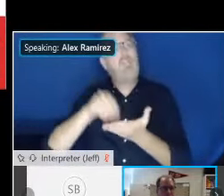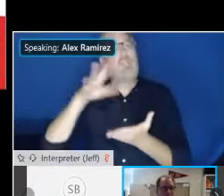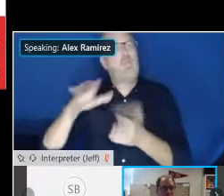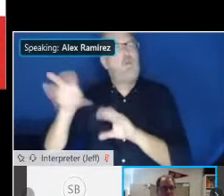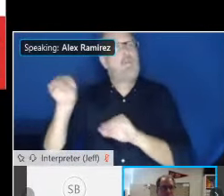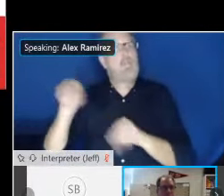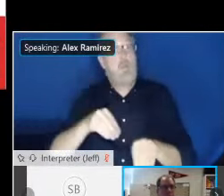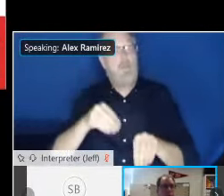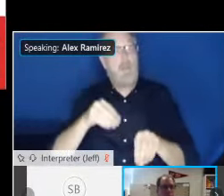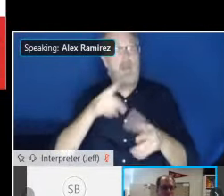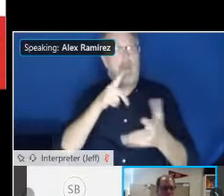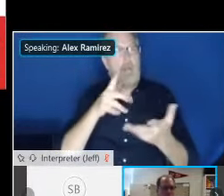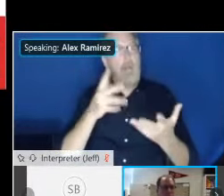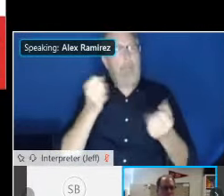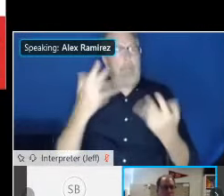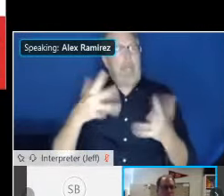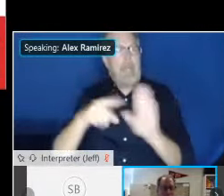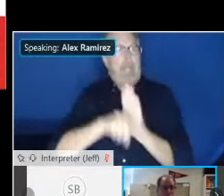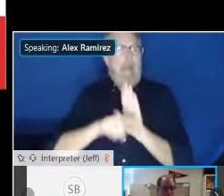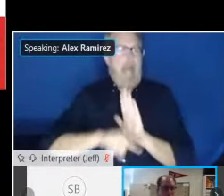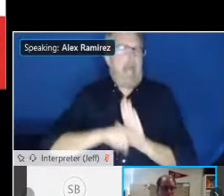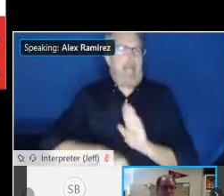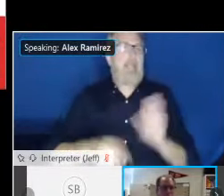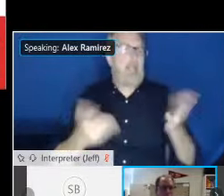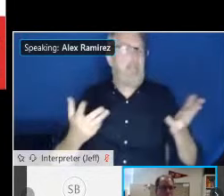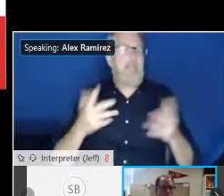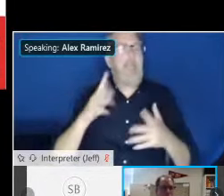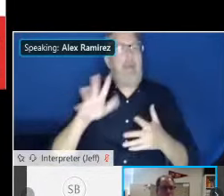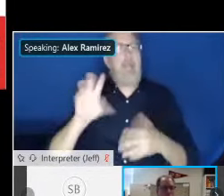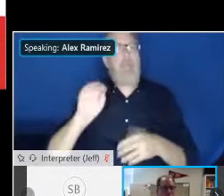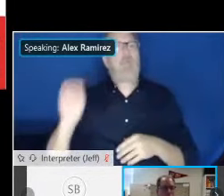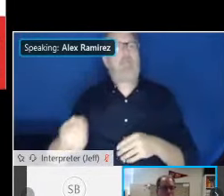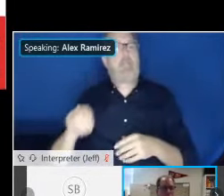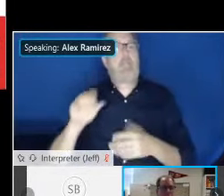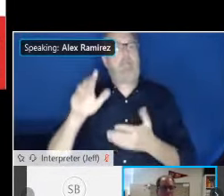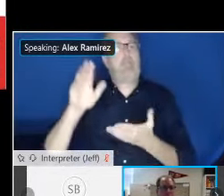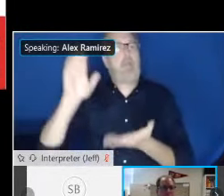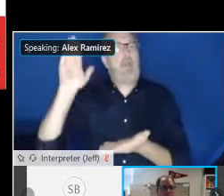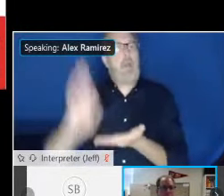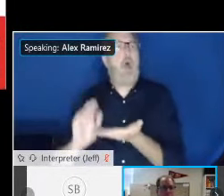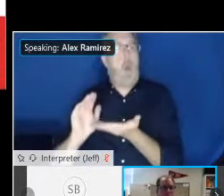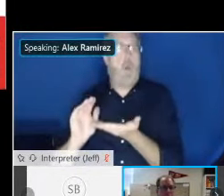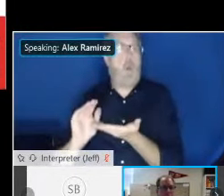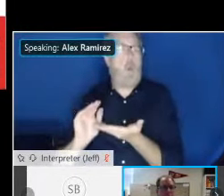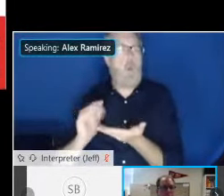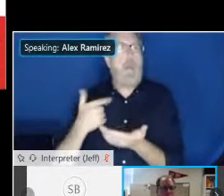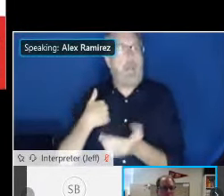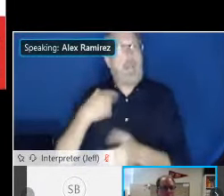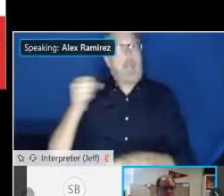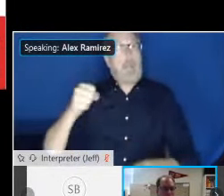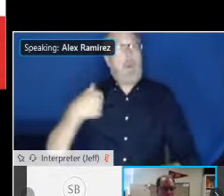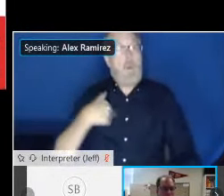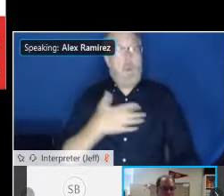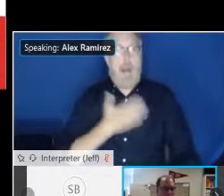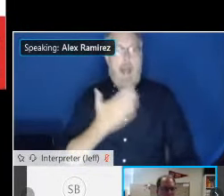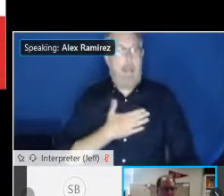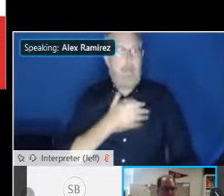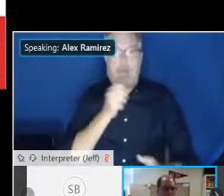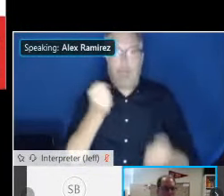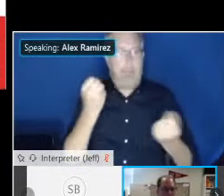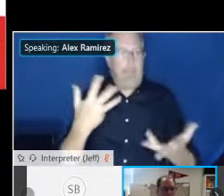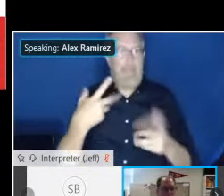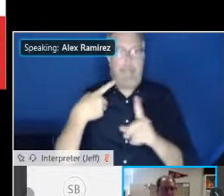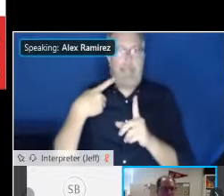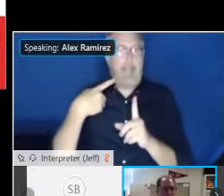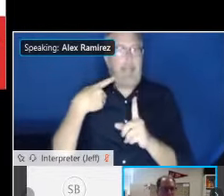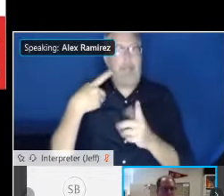percent positives is going to be low, and it was quite low. We were pretty happy that there wasn't a lot of positive individuals moving